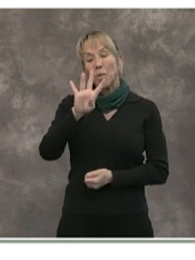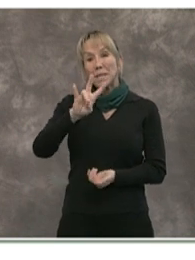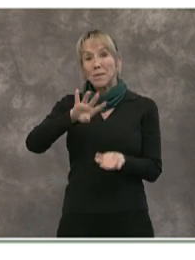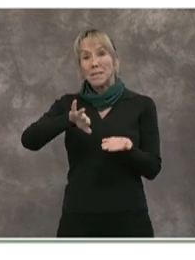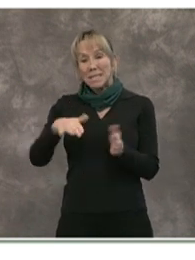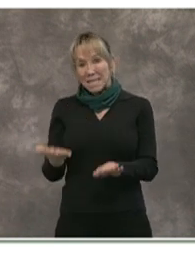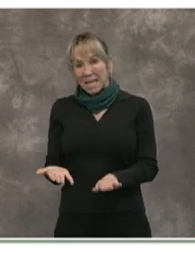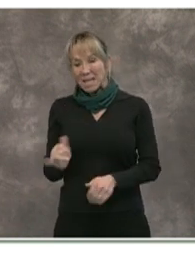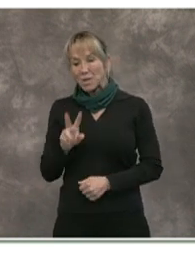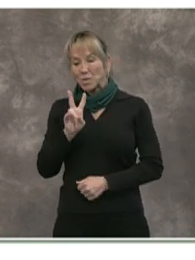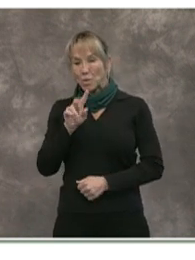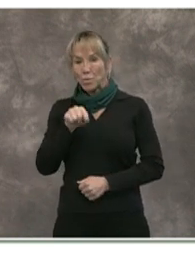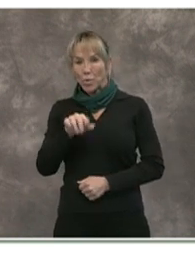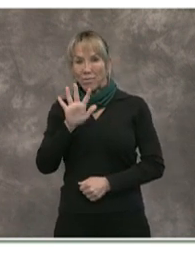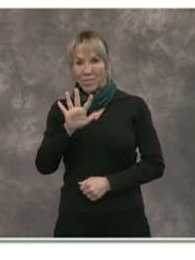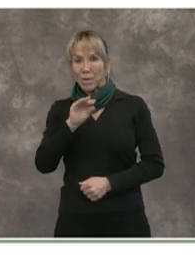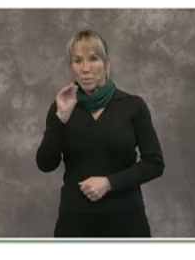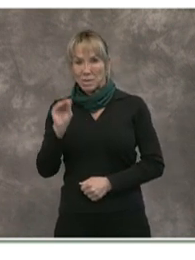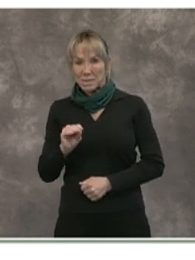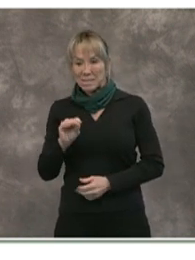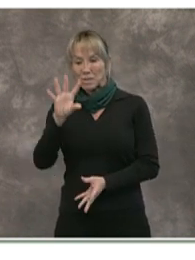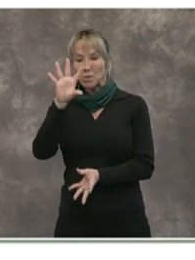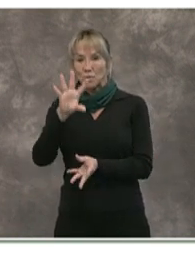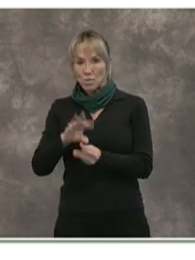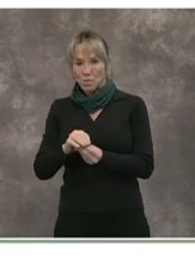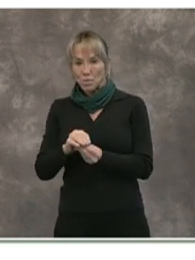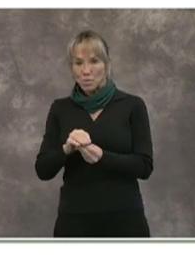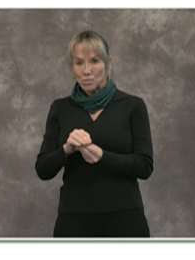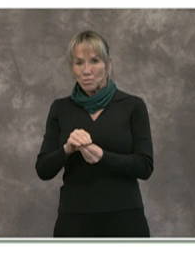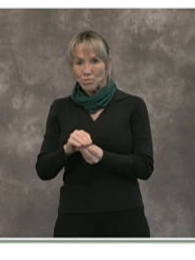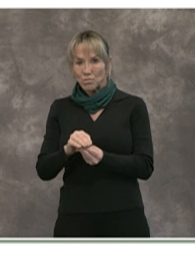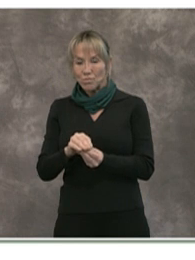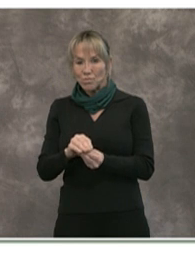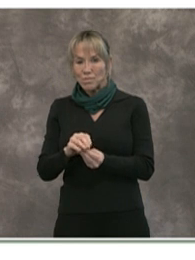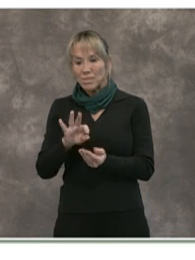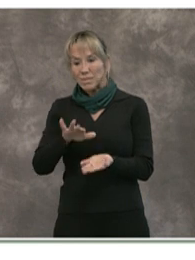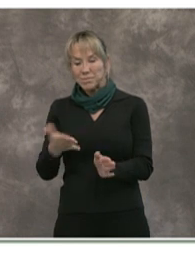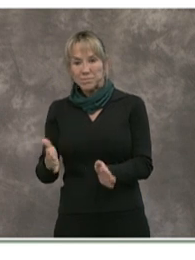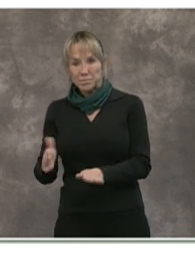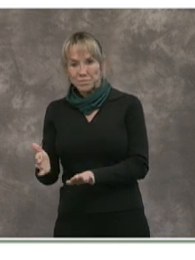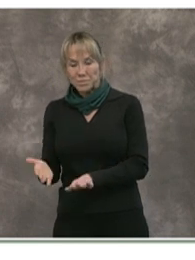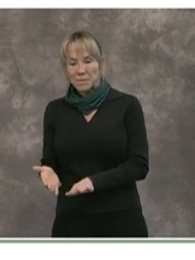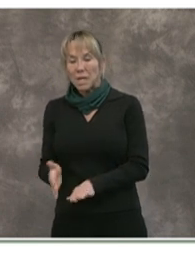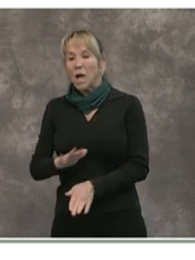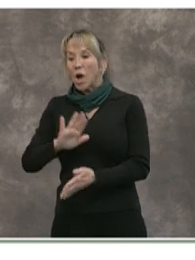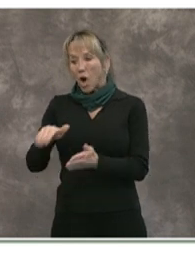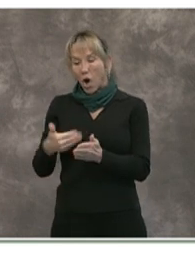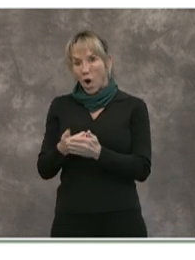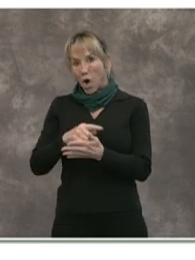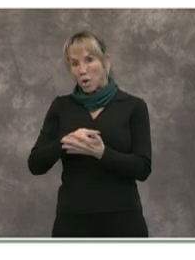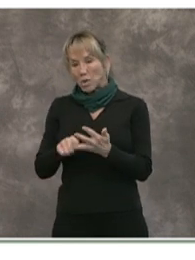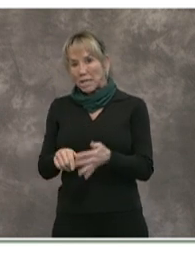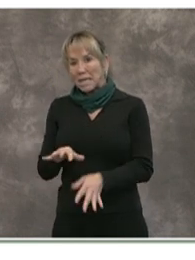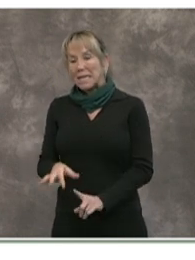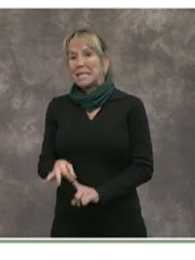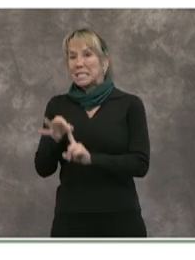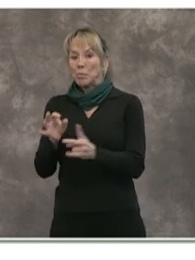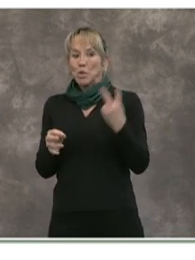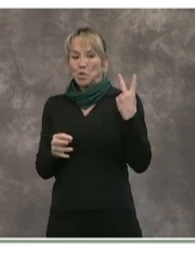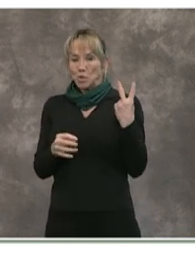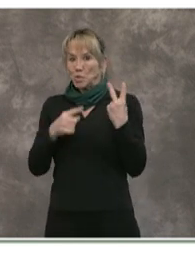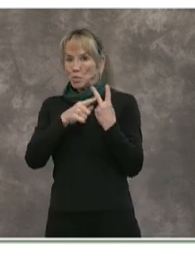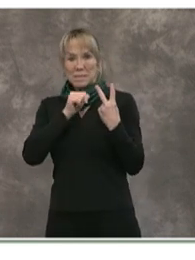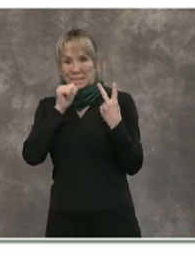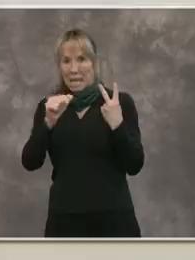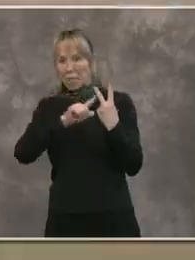deaths represent 2.5% of the total number of cases. All except 2 cases had underlying